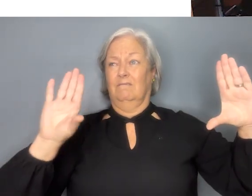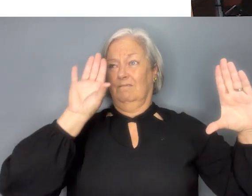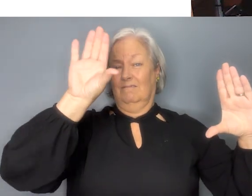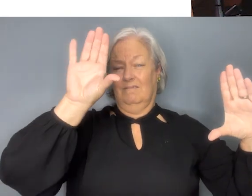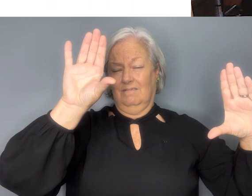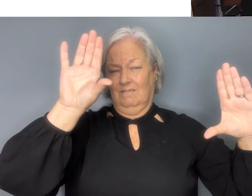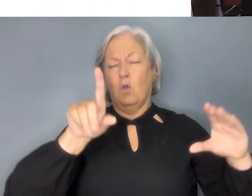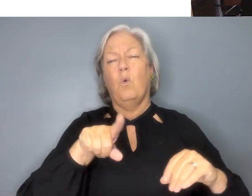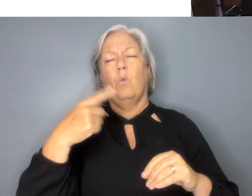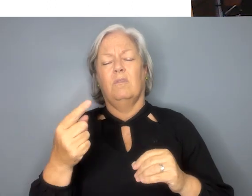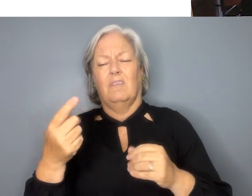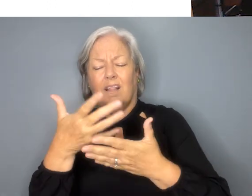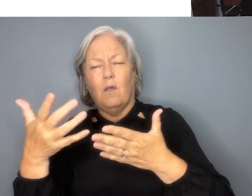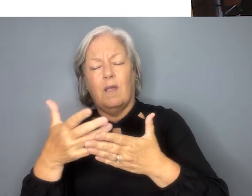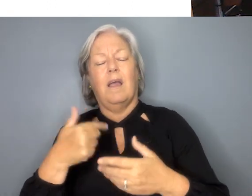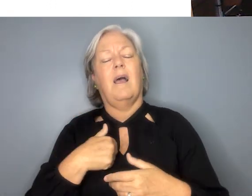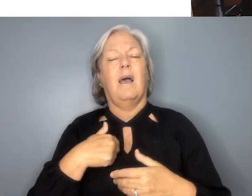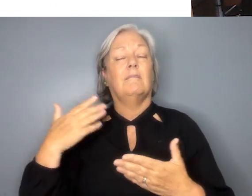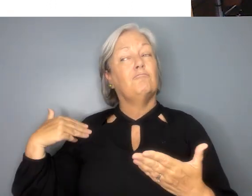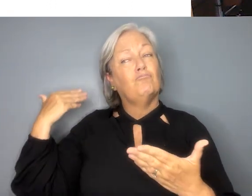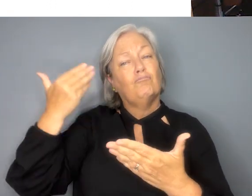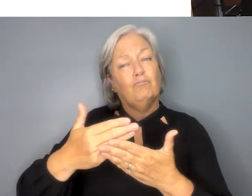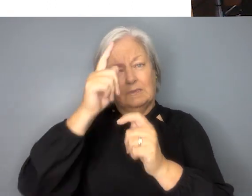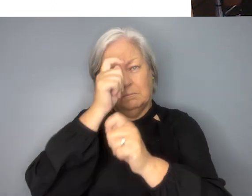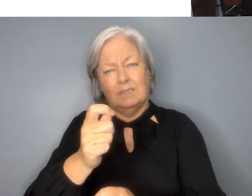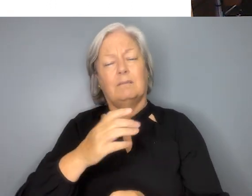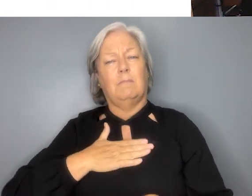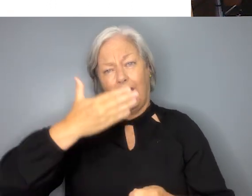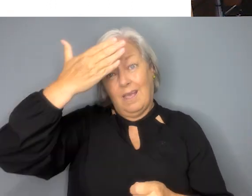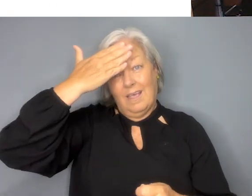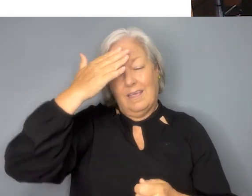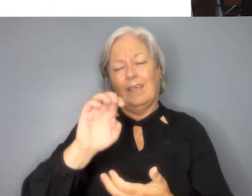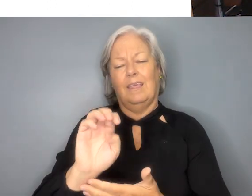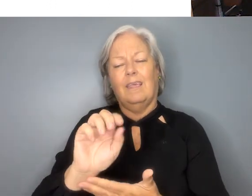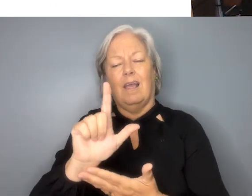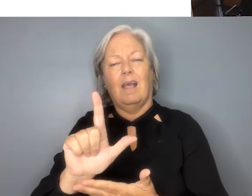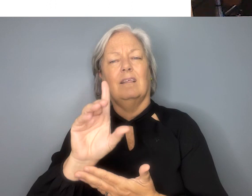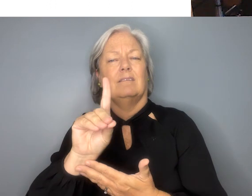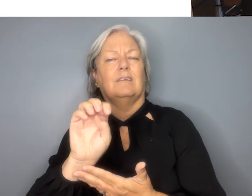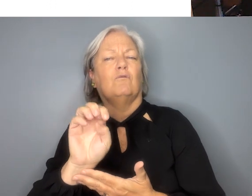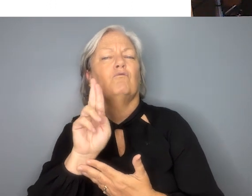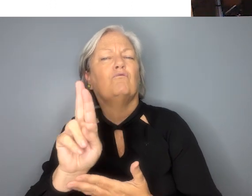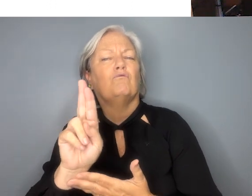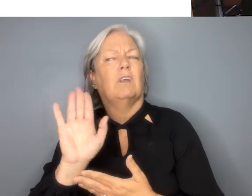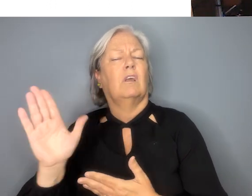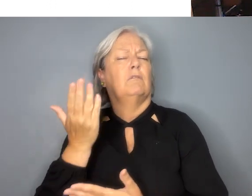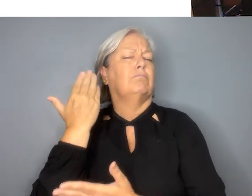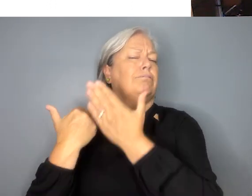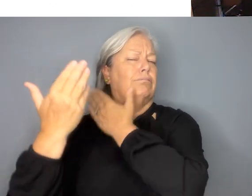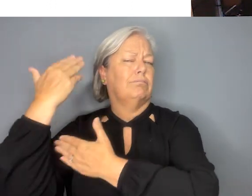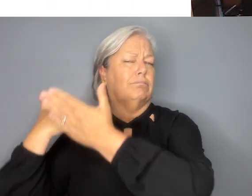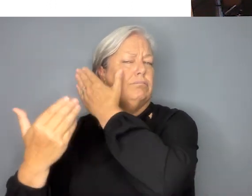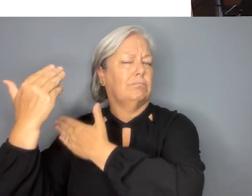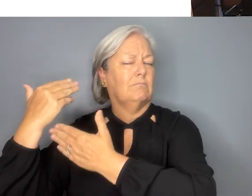Mulidor Nadimunijang, which says I will always respect my elders. So today I'm having a bit of a conversation with some of my experience and some of the